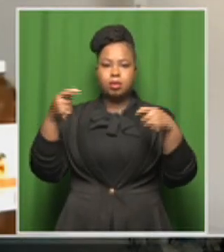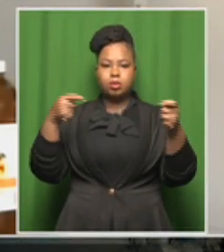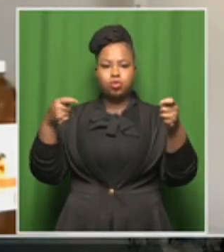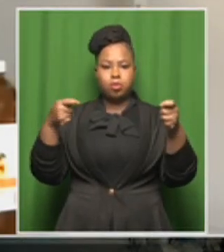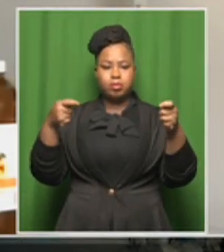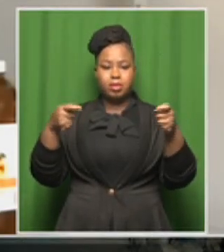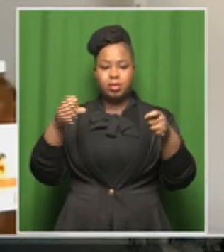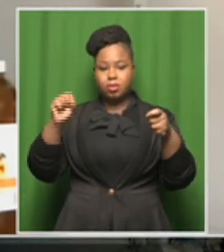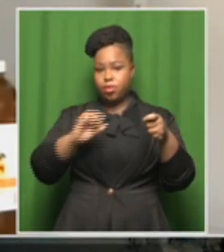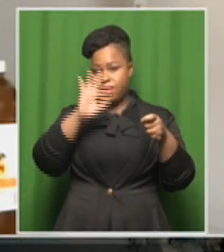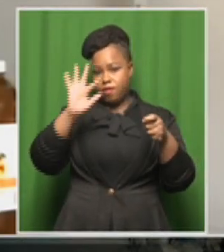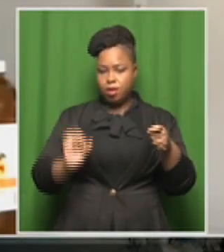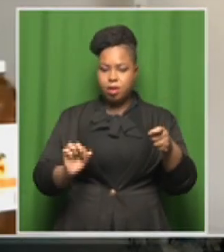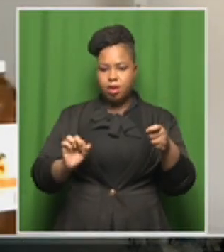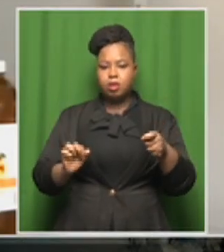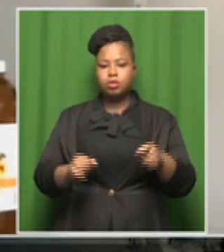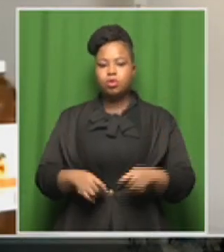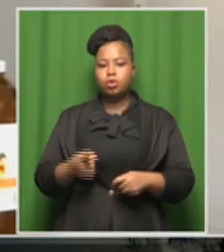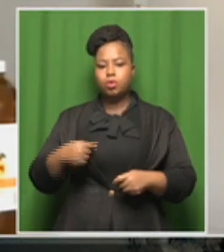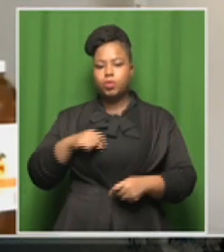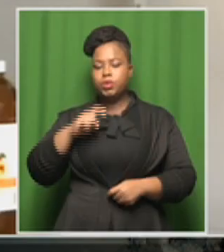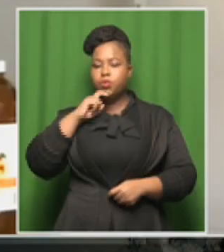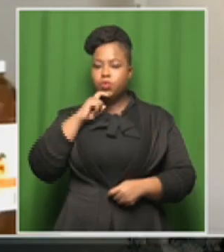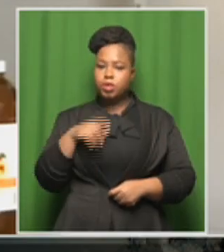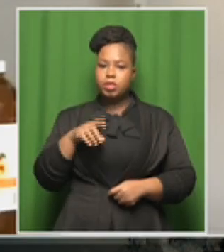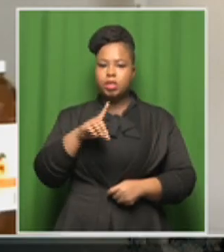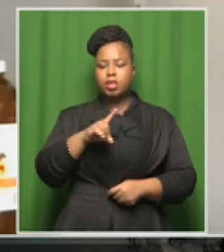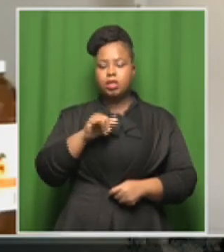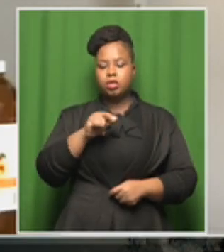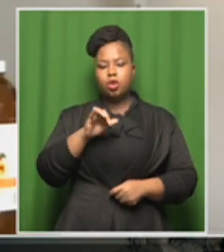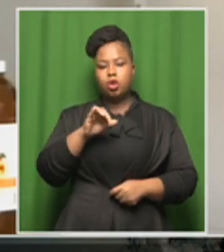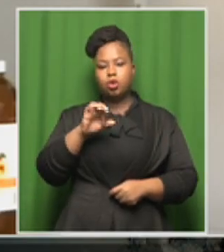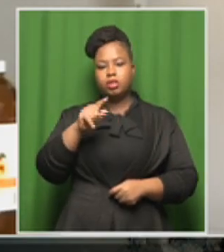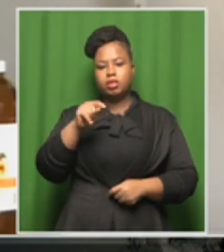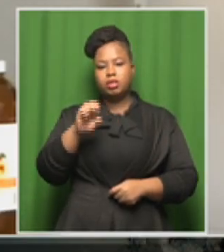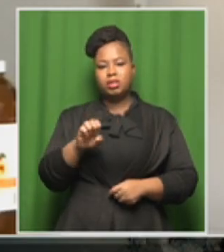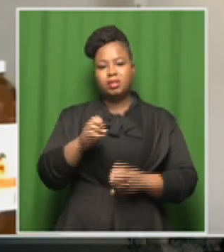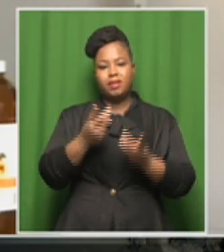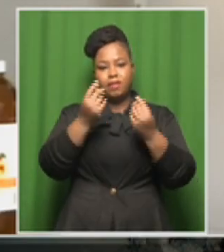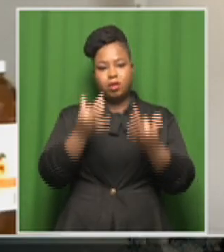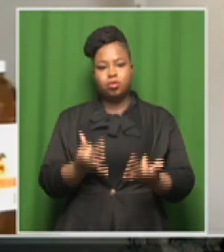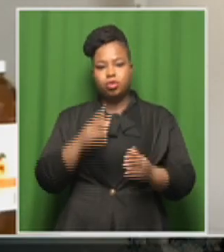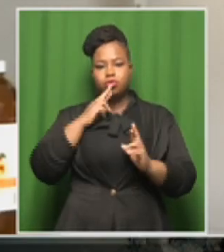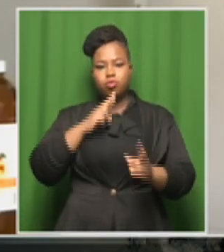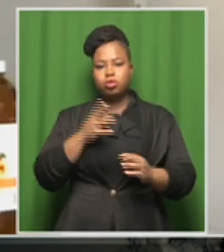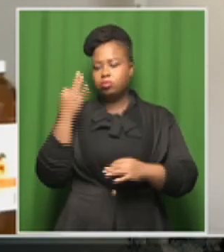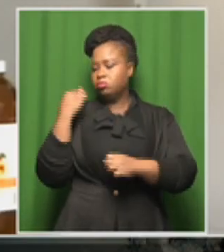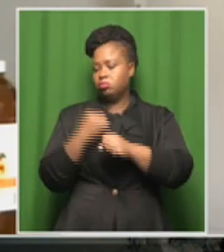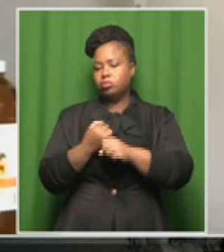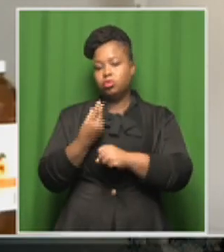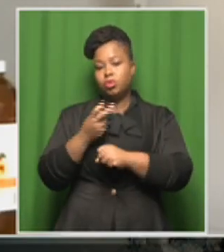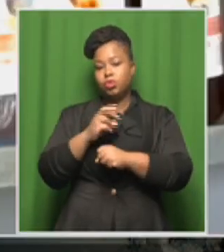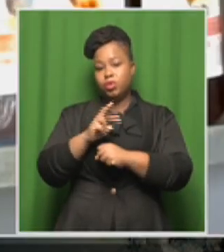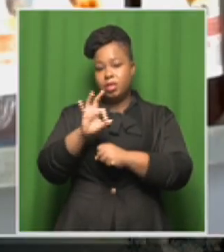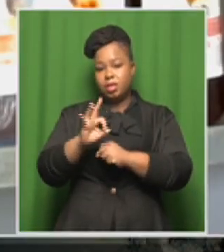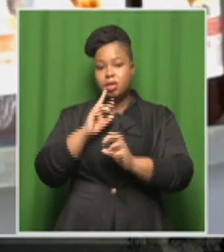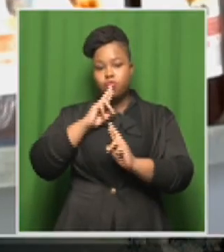order to do that, we used the Deloitte reports, the Deloitte financial reports from 2023. And